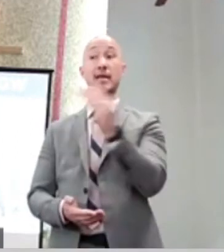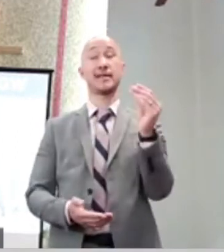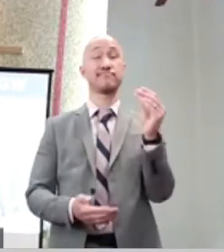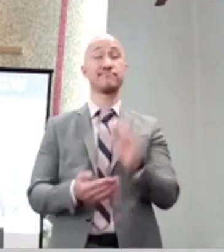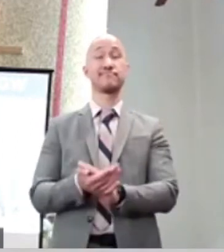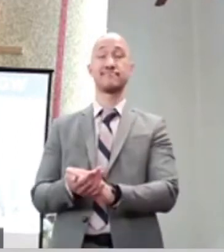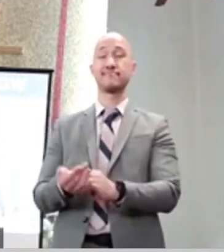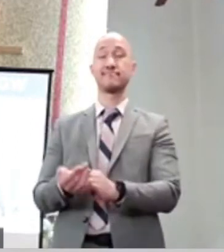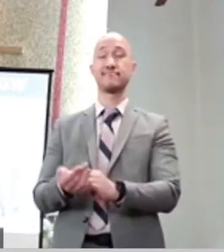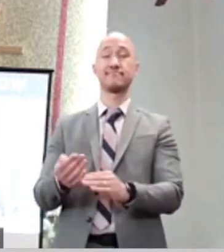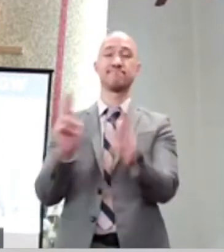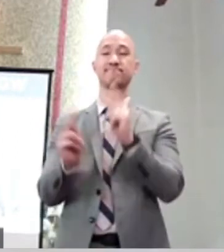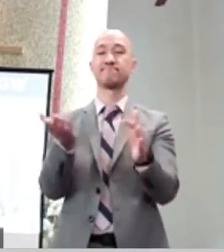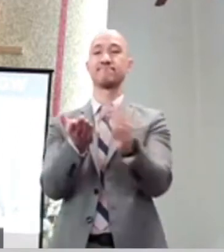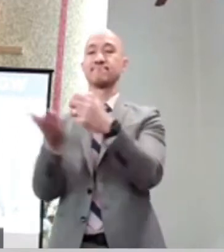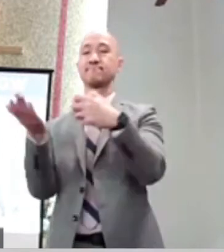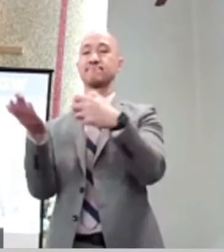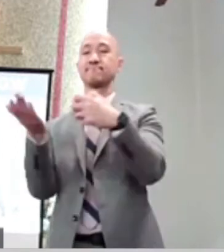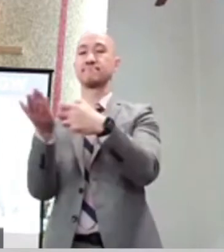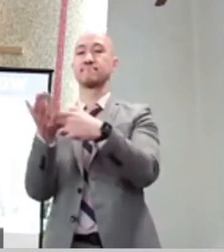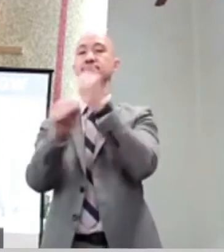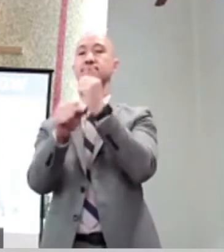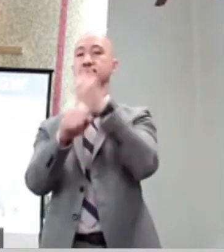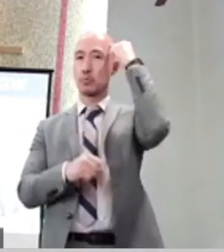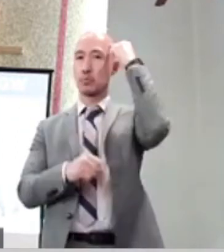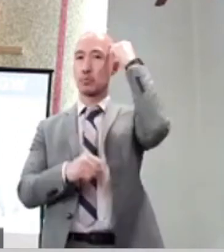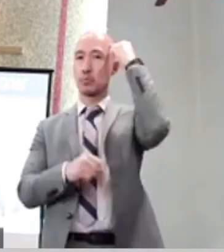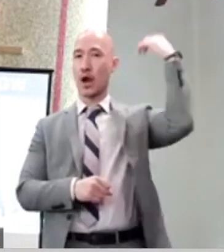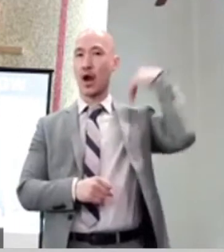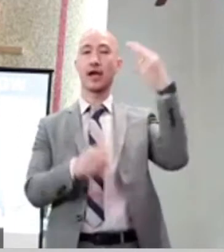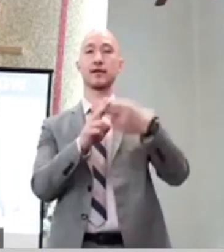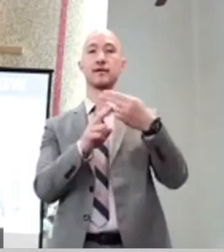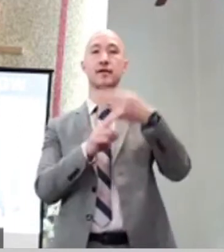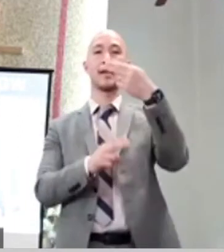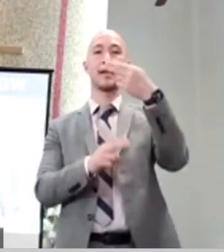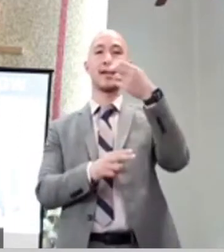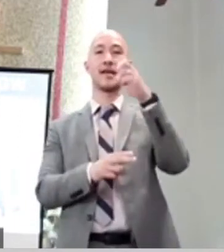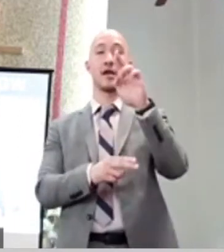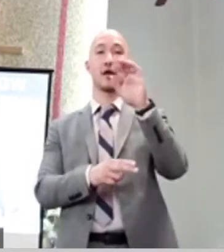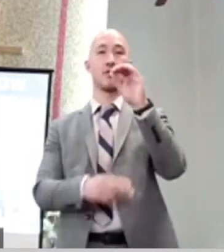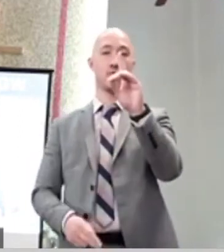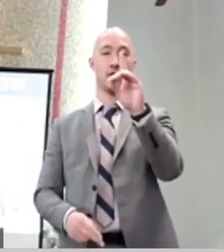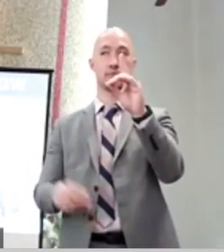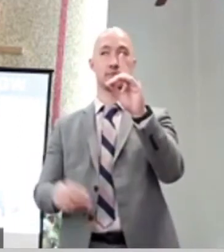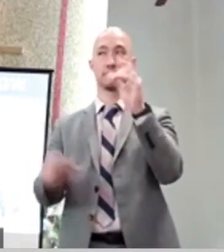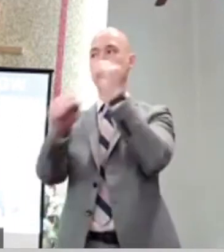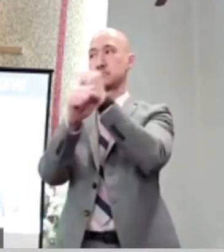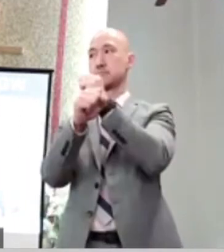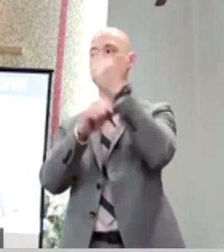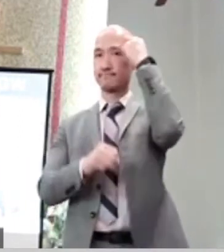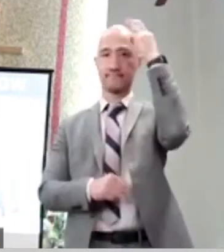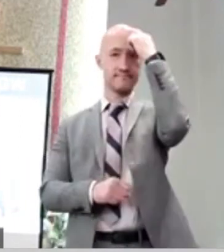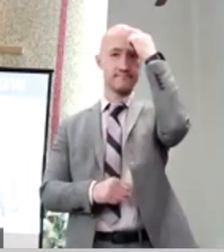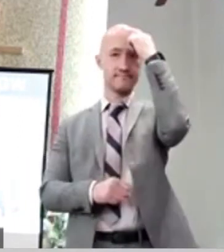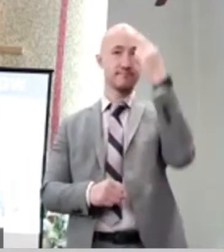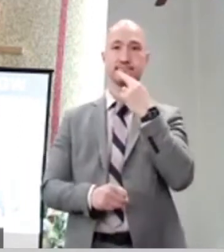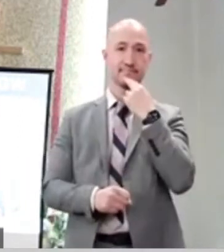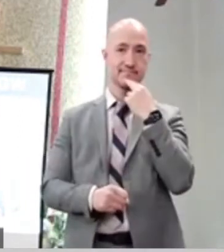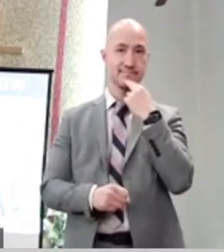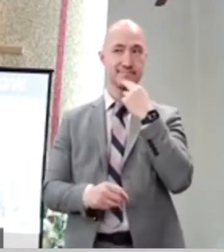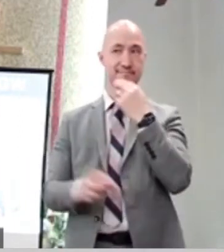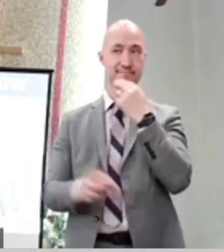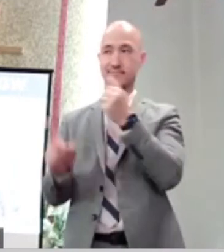for himself and to keep the government going, but he also collected it for the Roman Empire. So oftentimes these tax collectors,